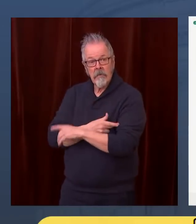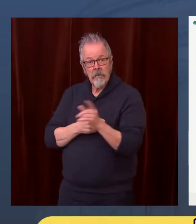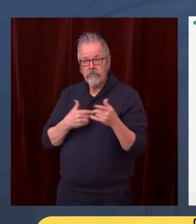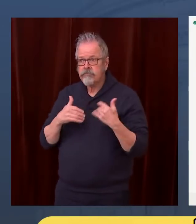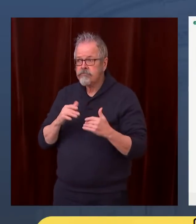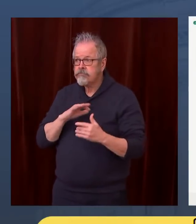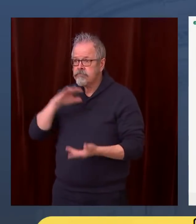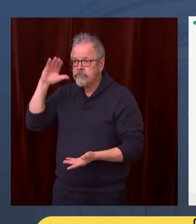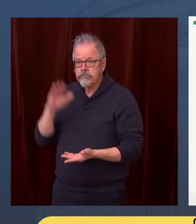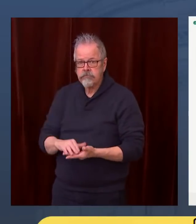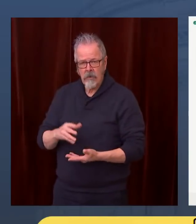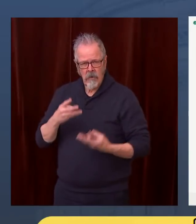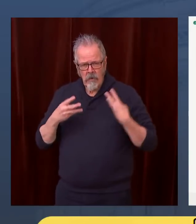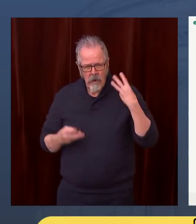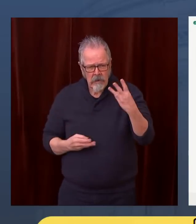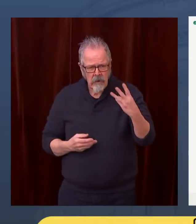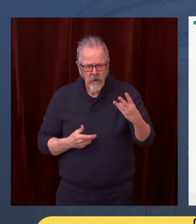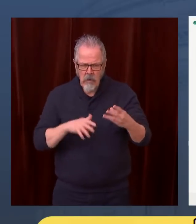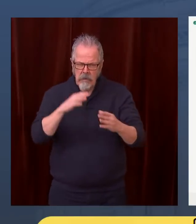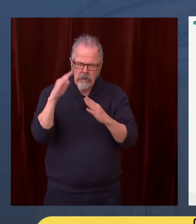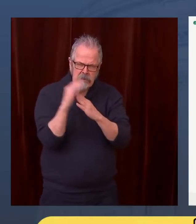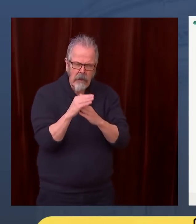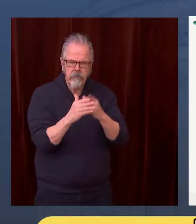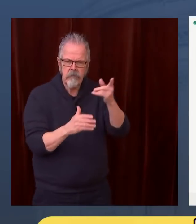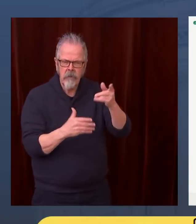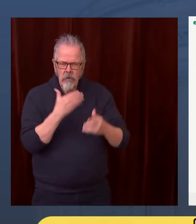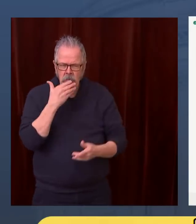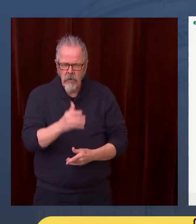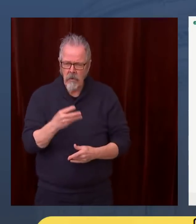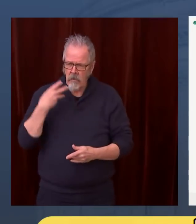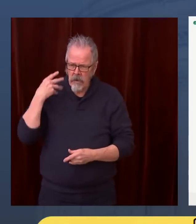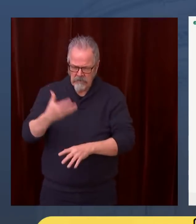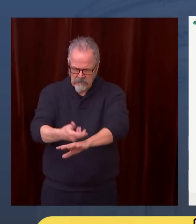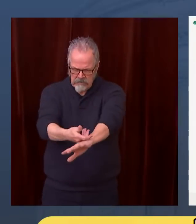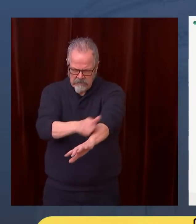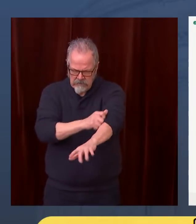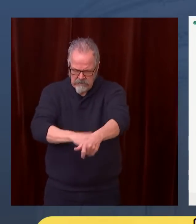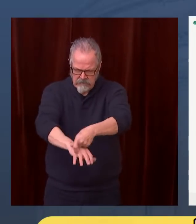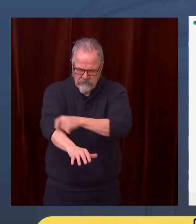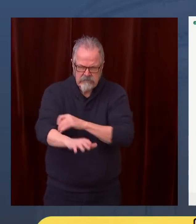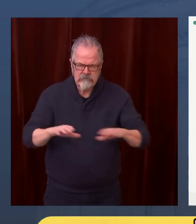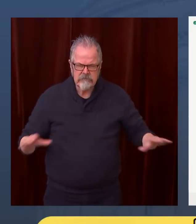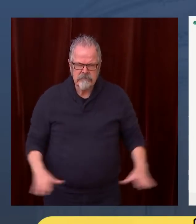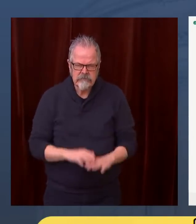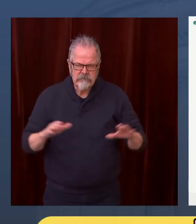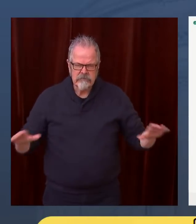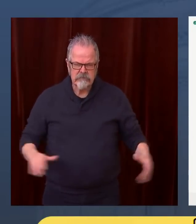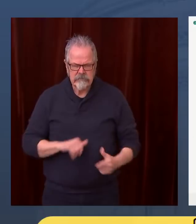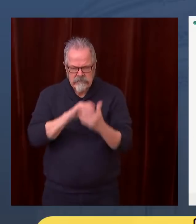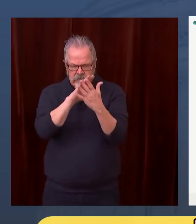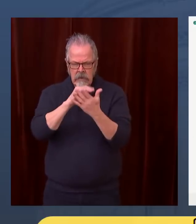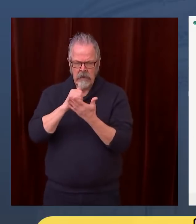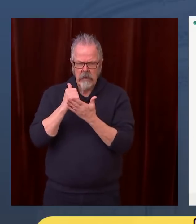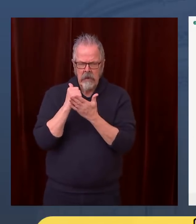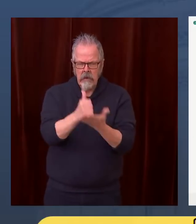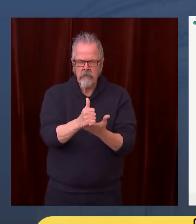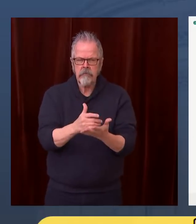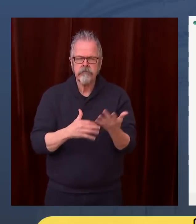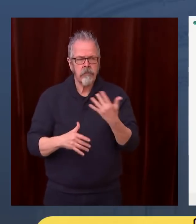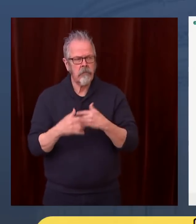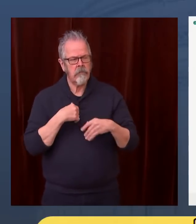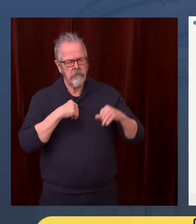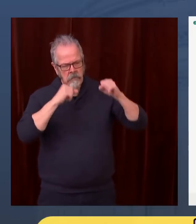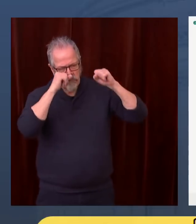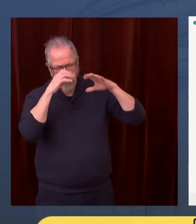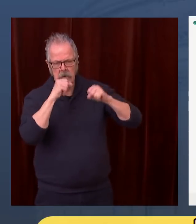been Washingtonians who have rolled up their sleeves and gotten the vaccines throughout this pandemic, and that has been amazing, and we are so thankful for that.